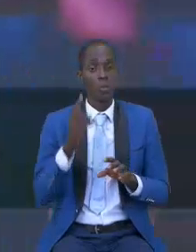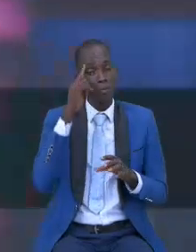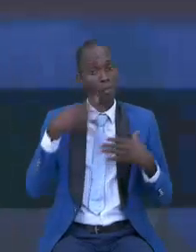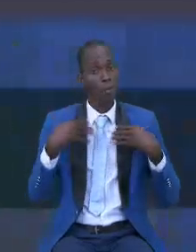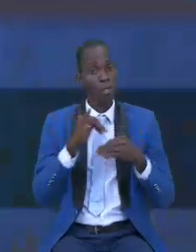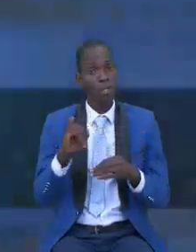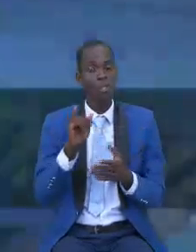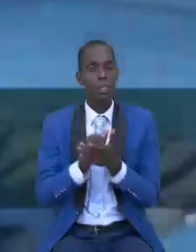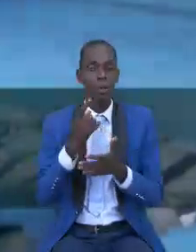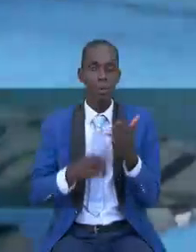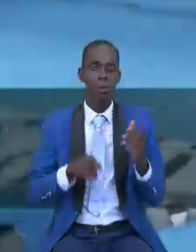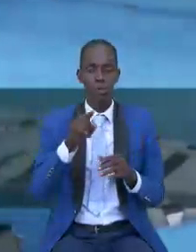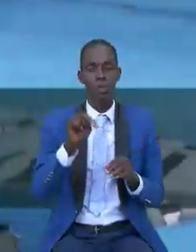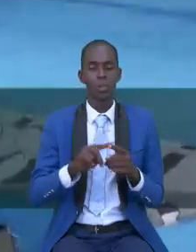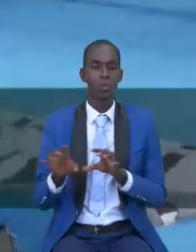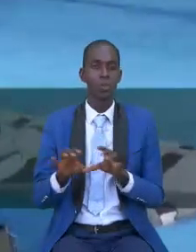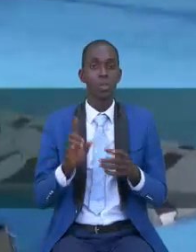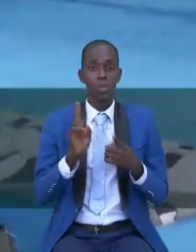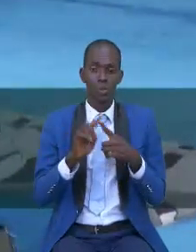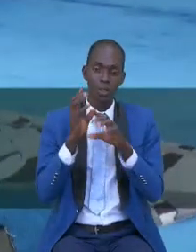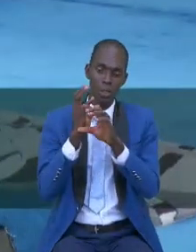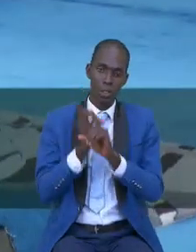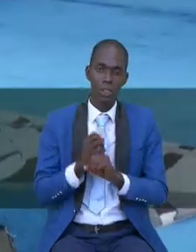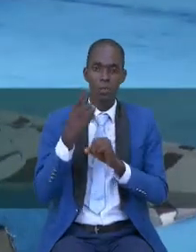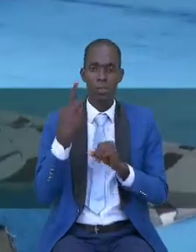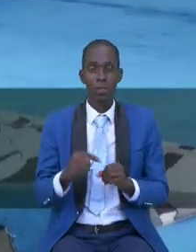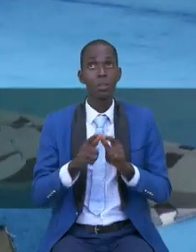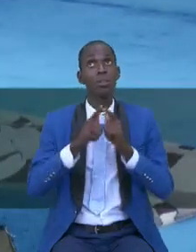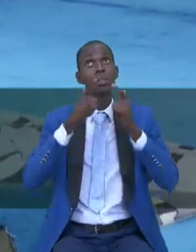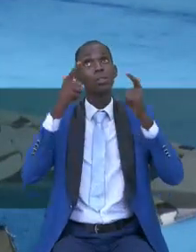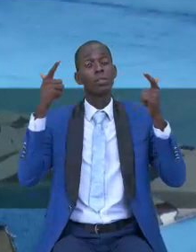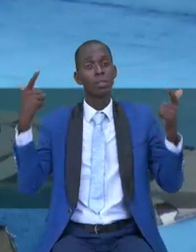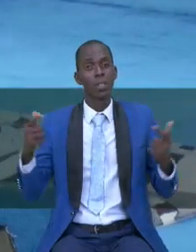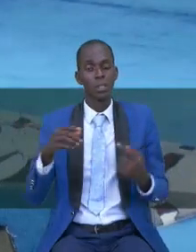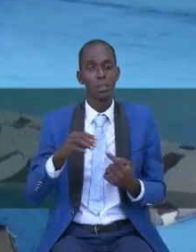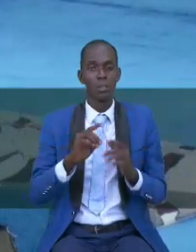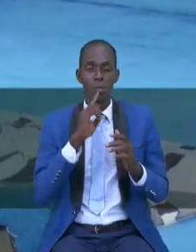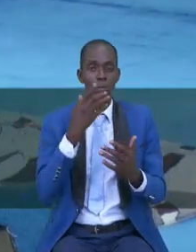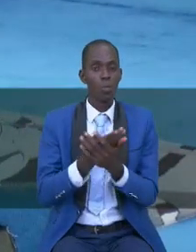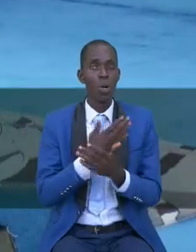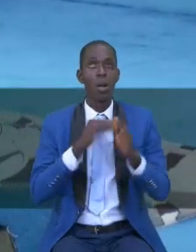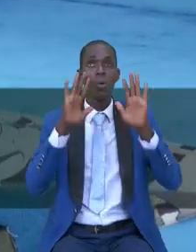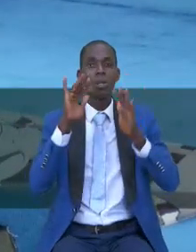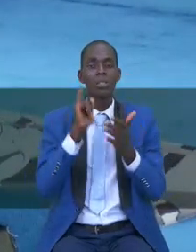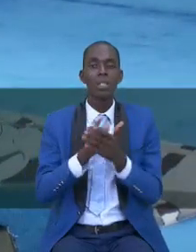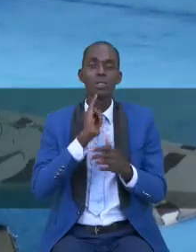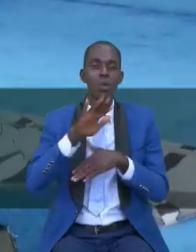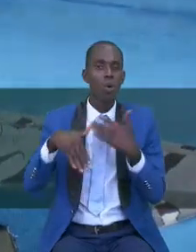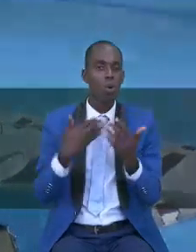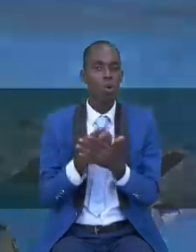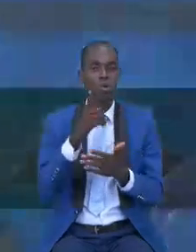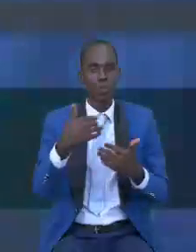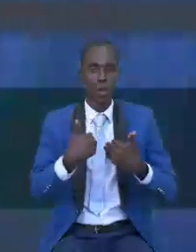healing. That's what we need to do to receive the spectacular signs and wonders. That's all you have to do.